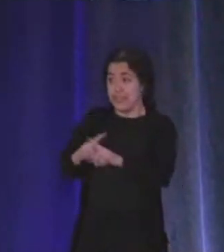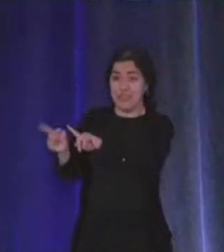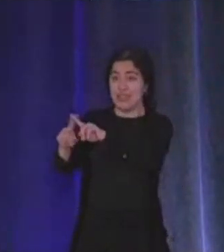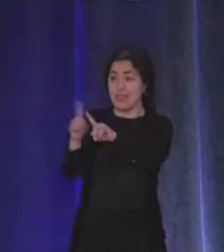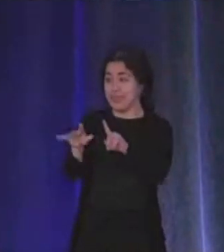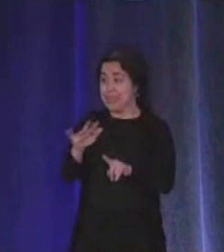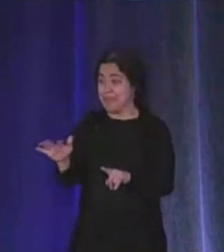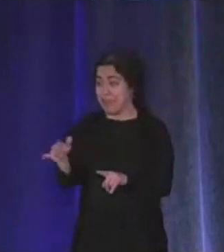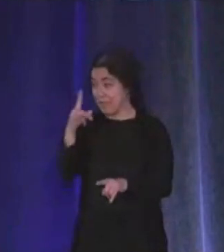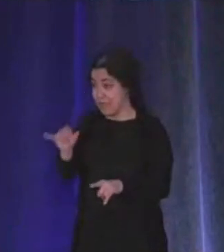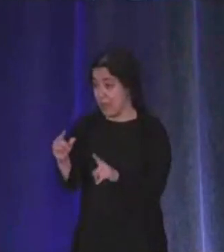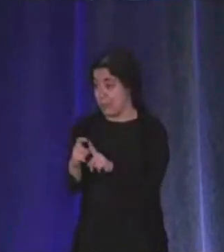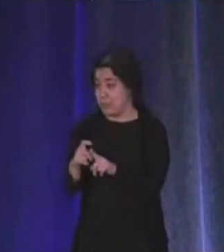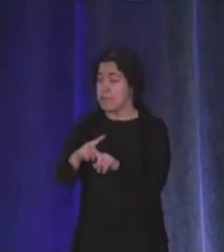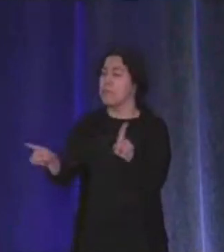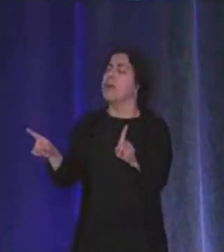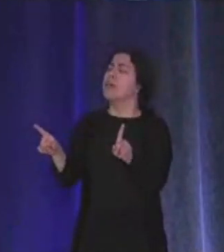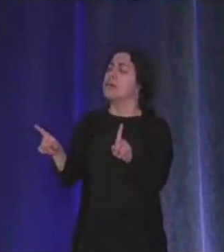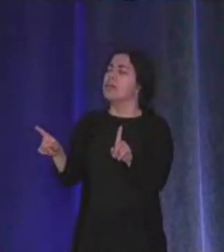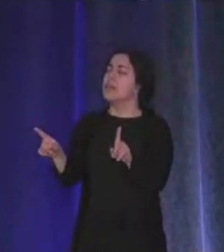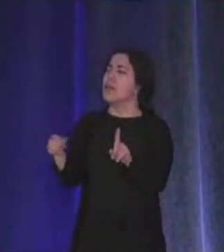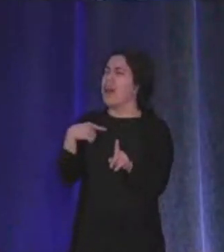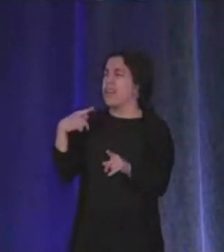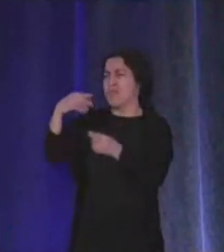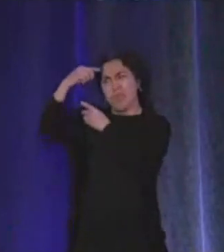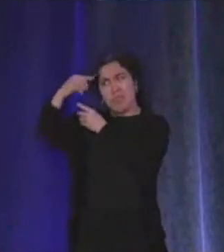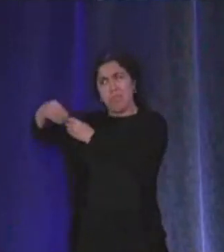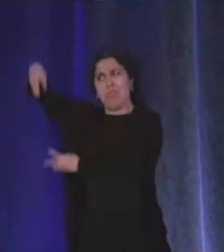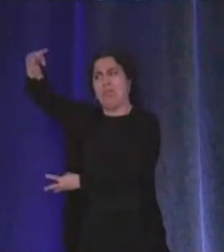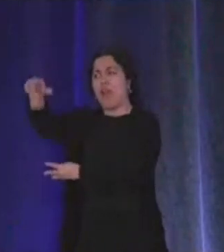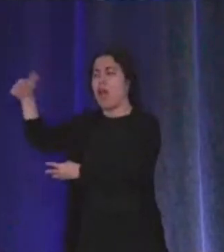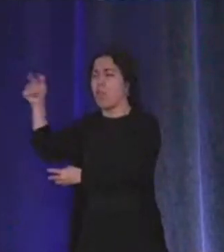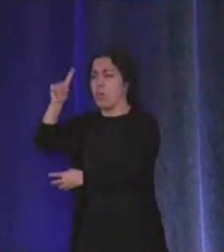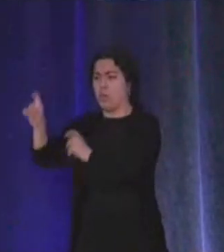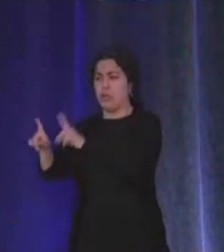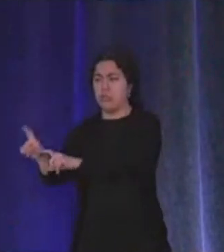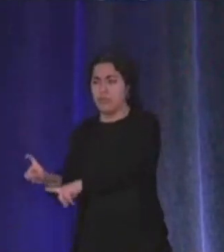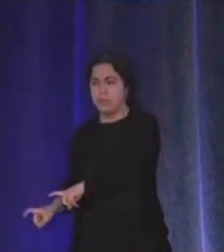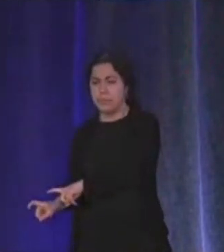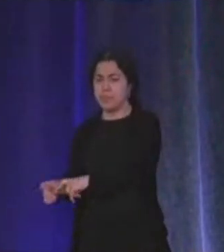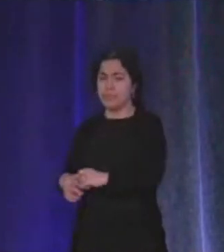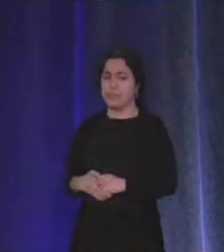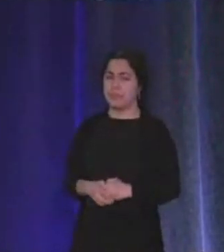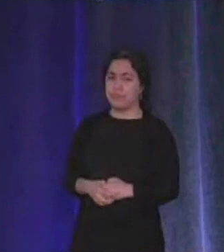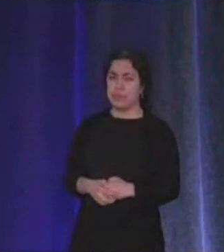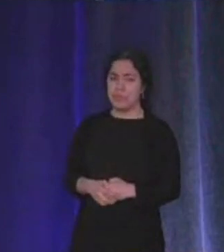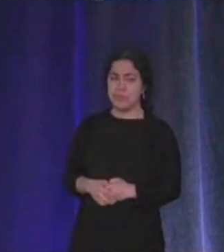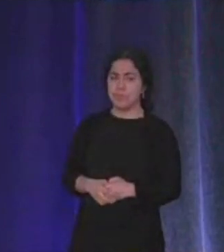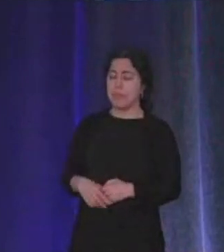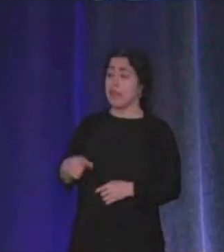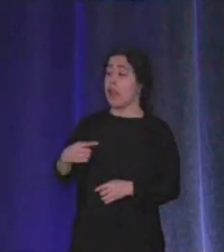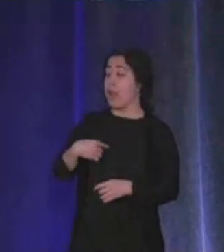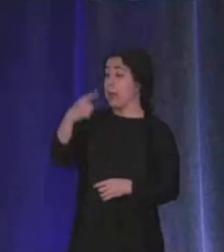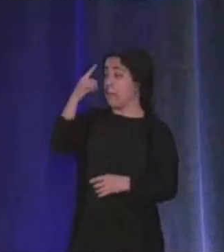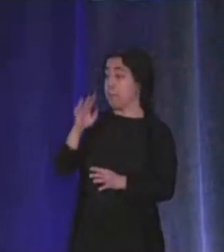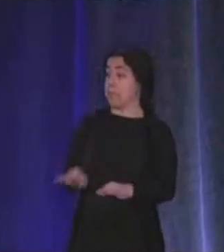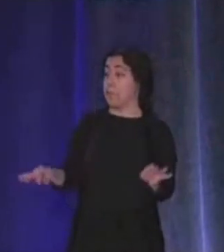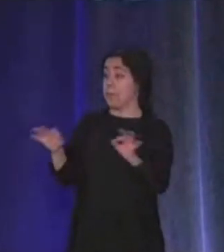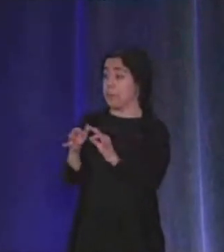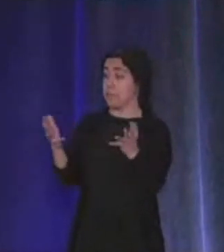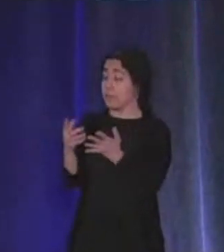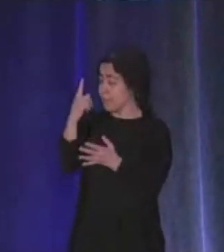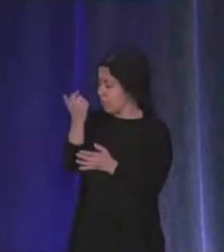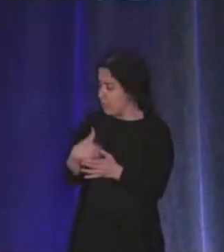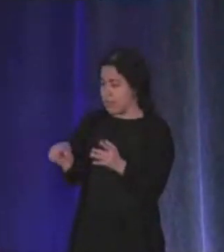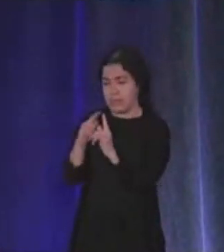in addition to that question, there were so many more. And so, however, I think what's really important is that for any